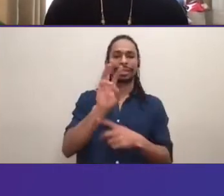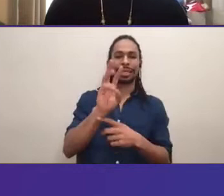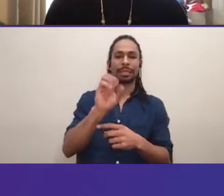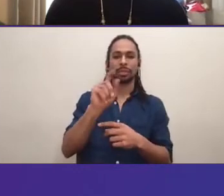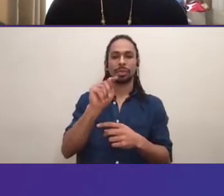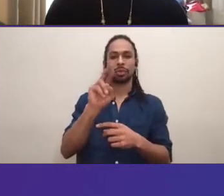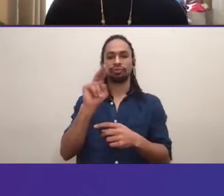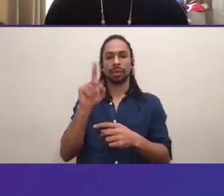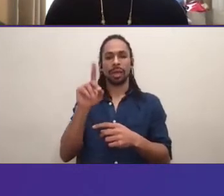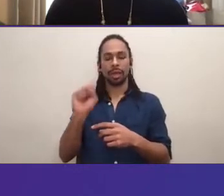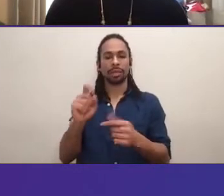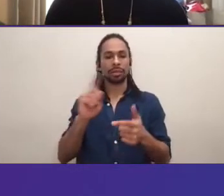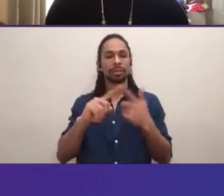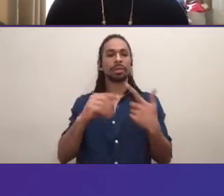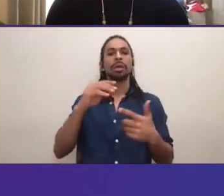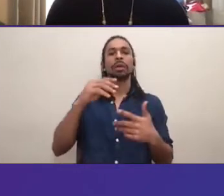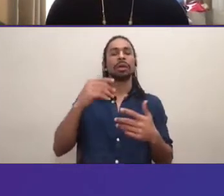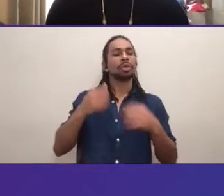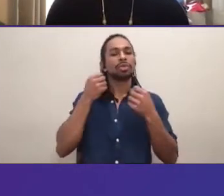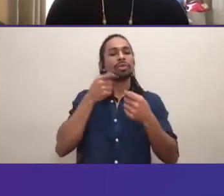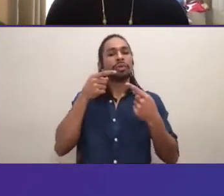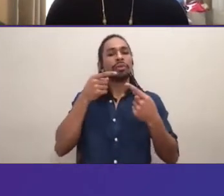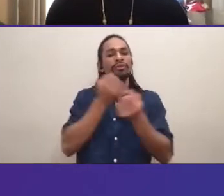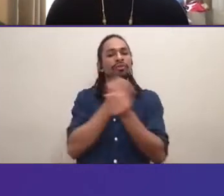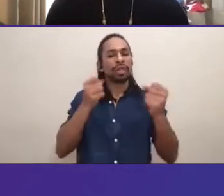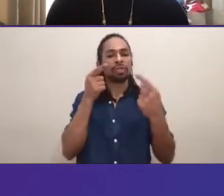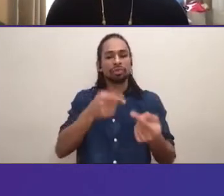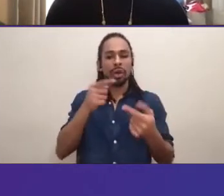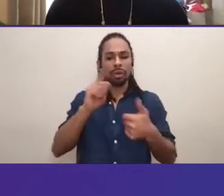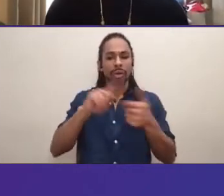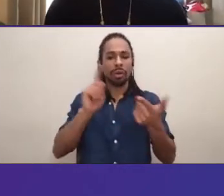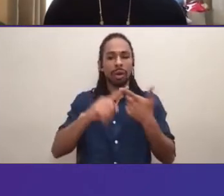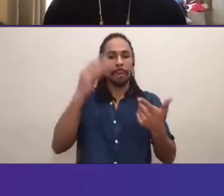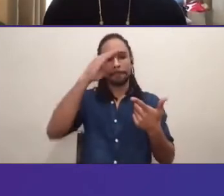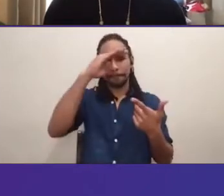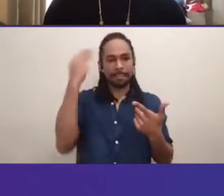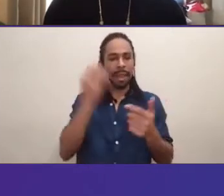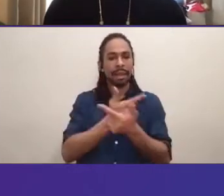free Palestine, degentrification, dismantling